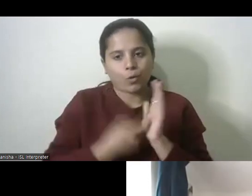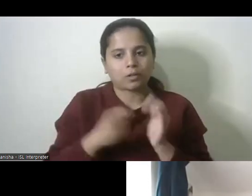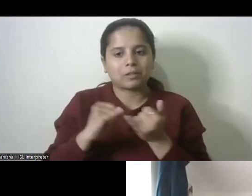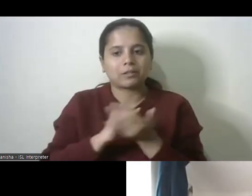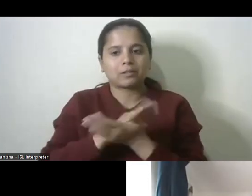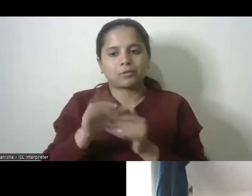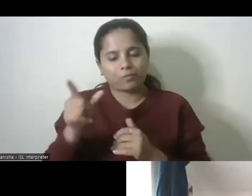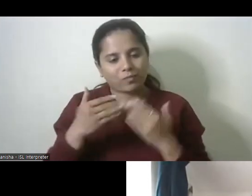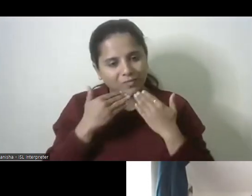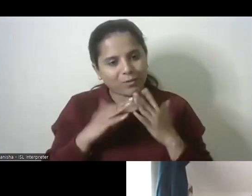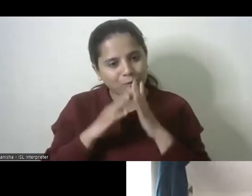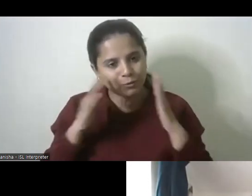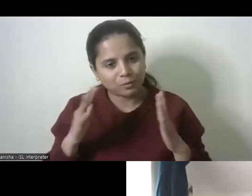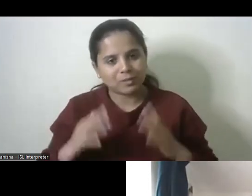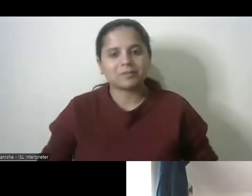Thank you so much.